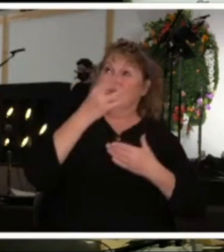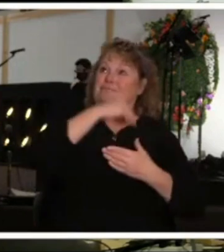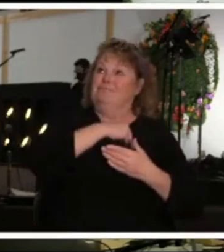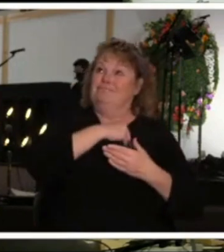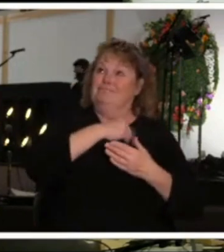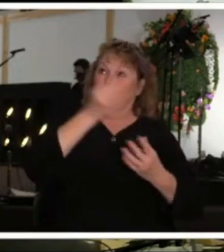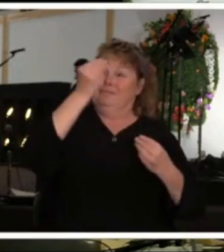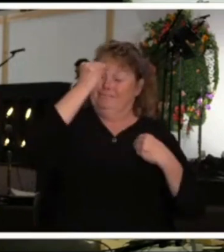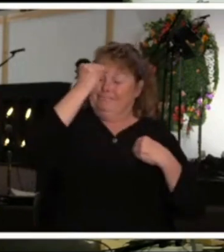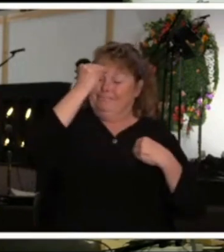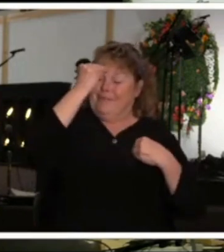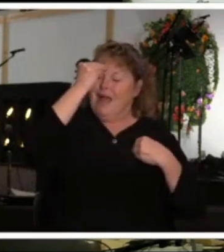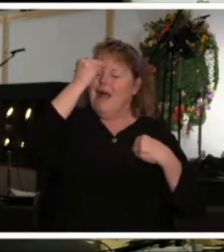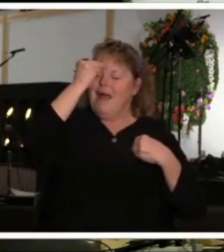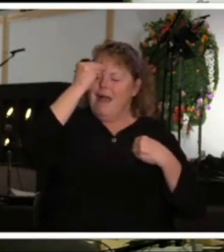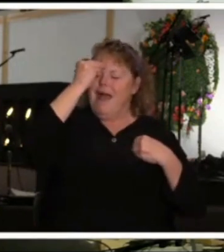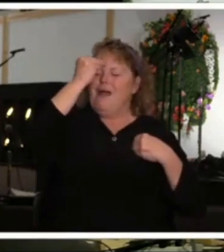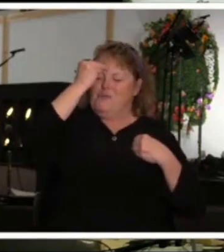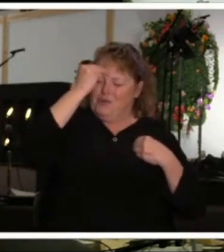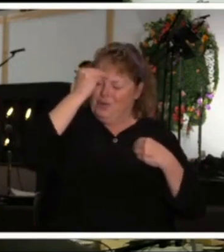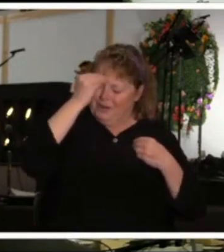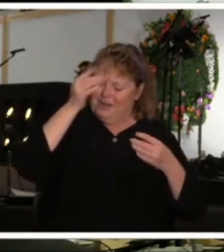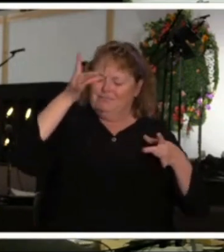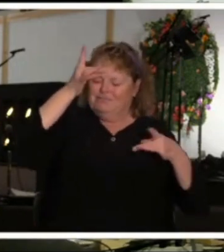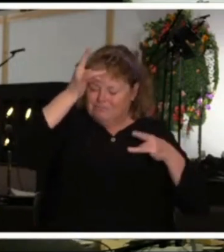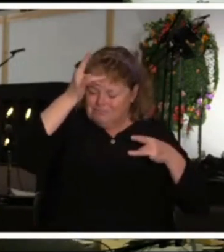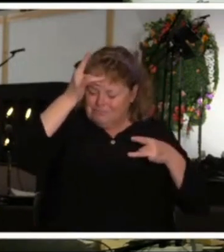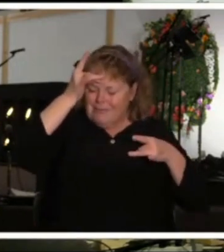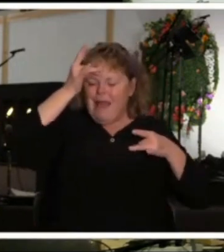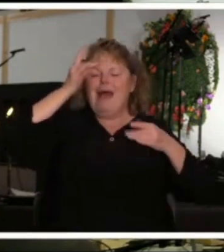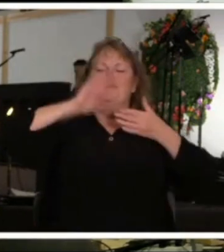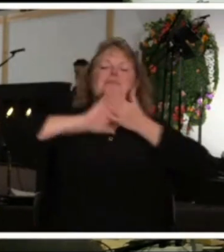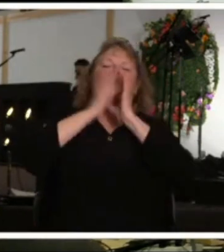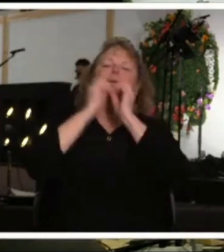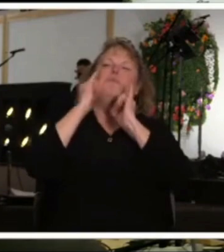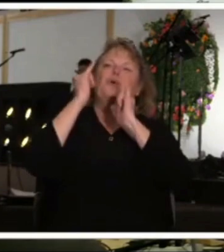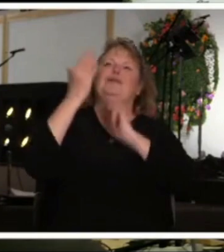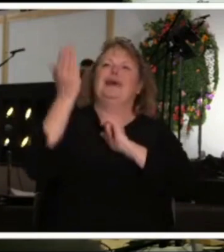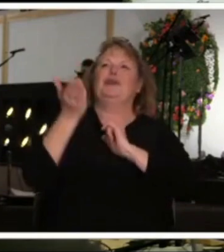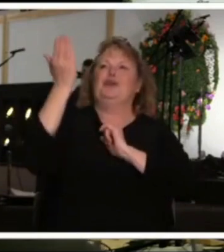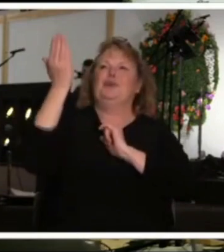Spirit so that we would resemble you more and more as every day goes by. And may we walk in